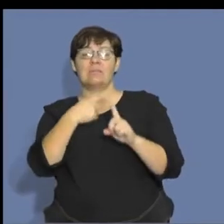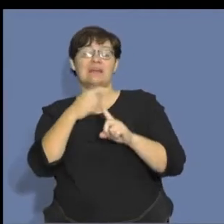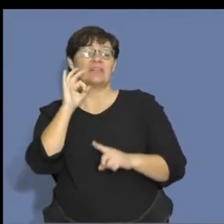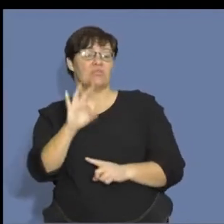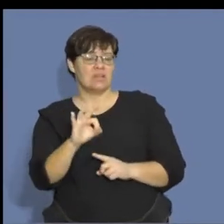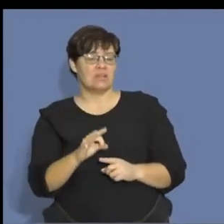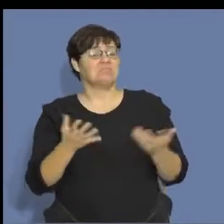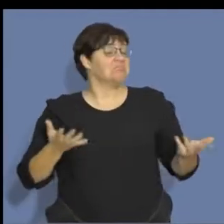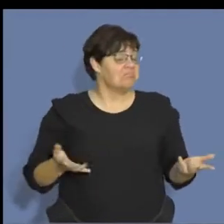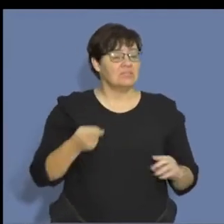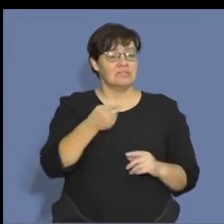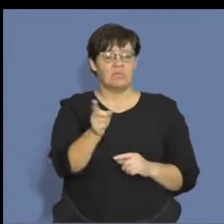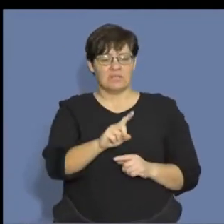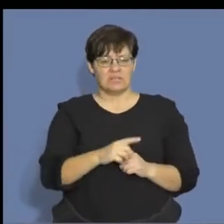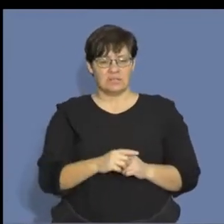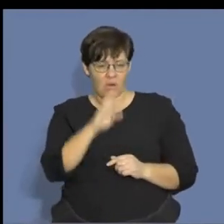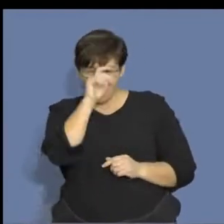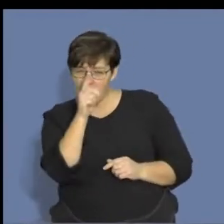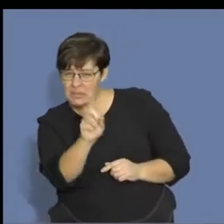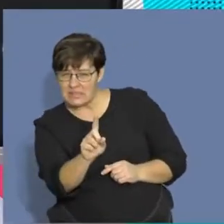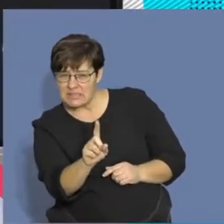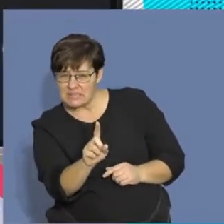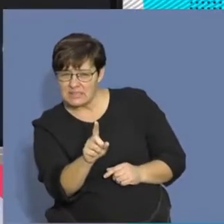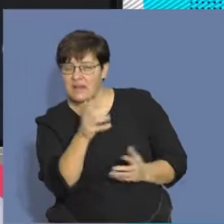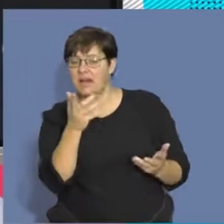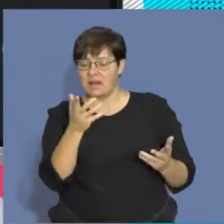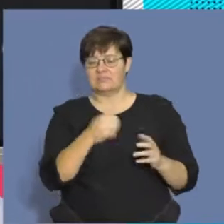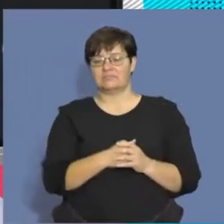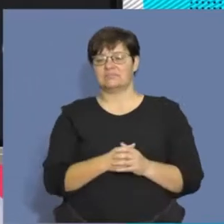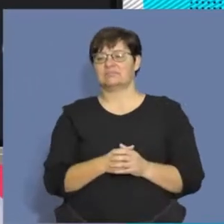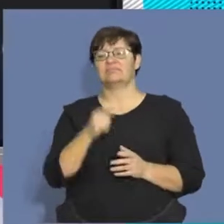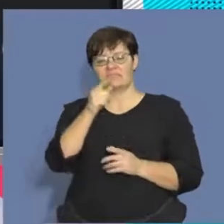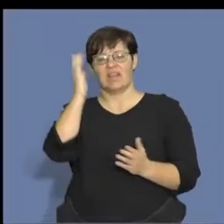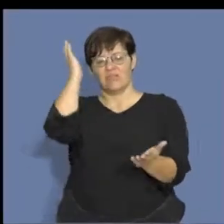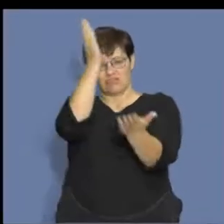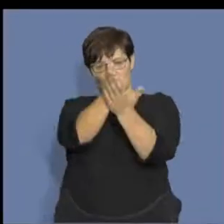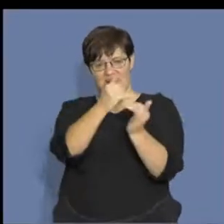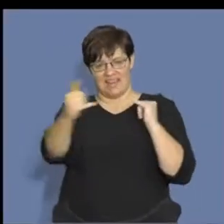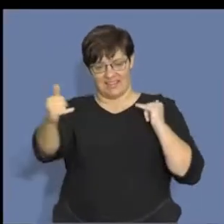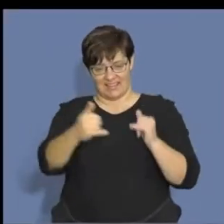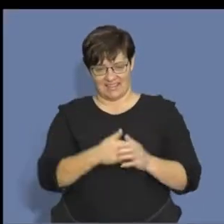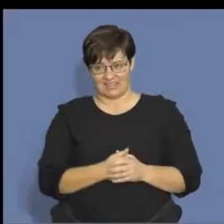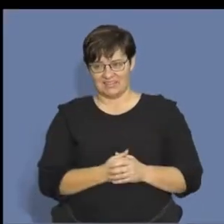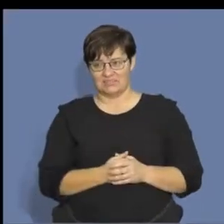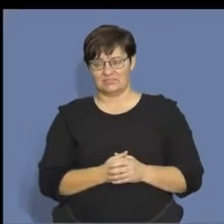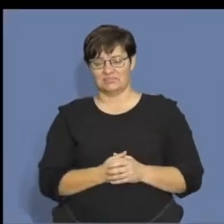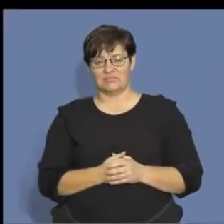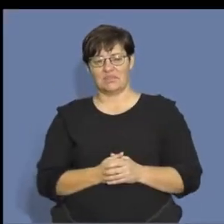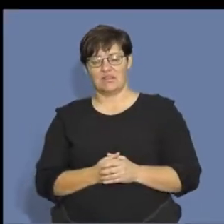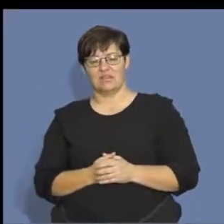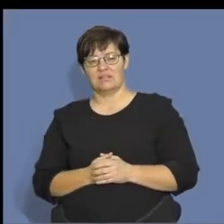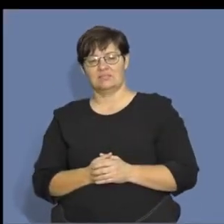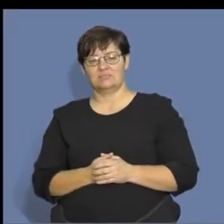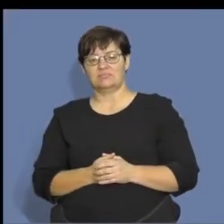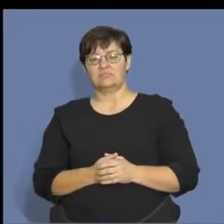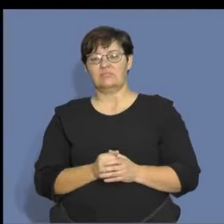lessons. This is, can you guys remember what this is? This is a straight line where 2